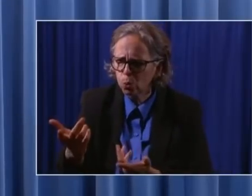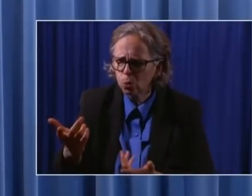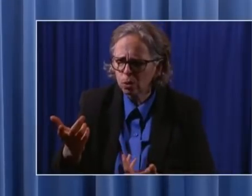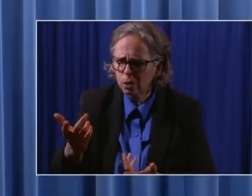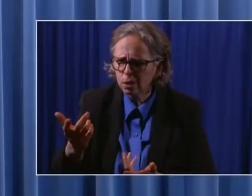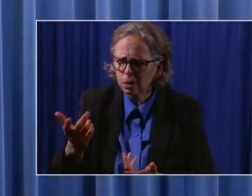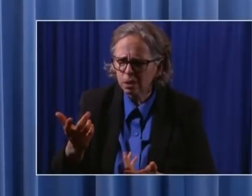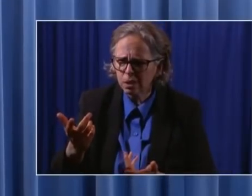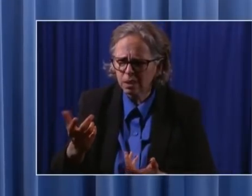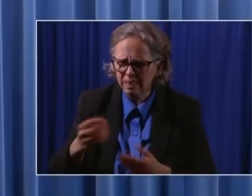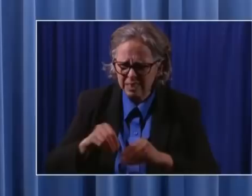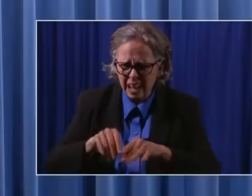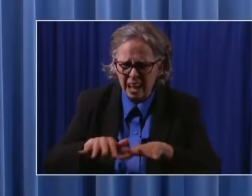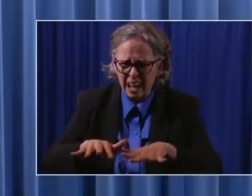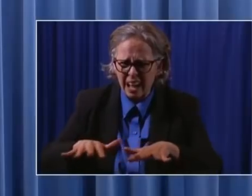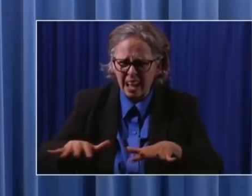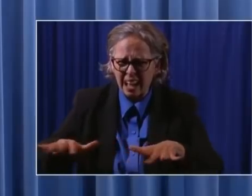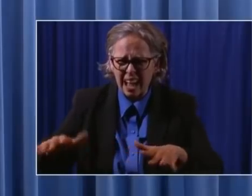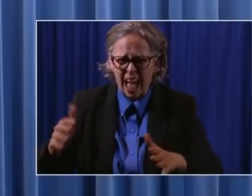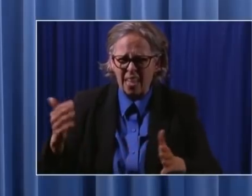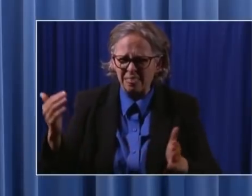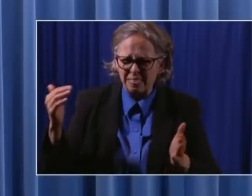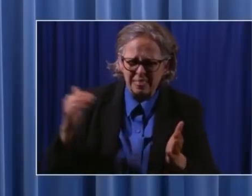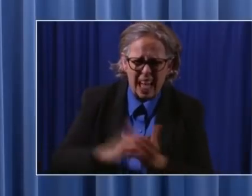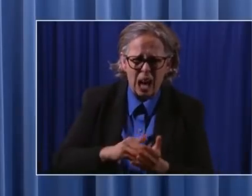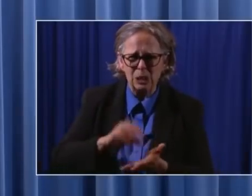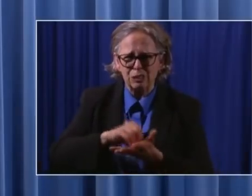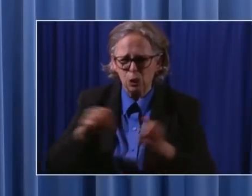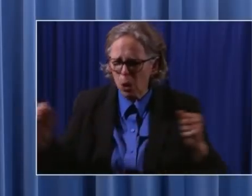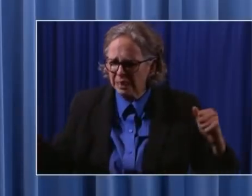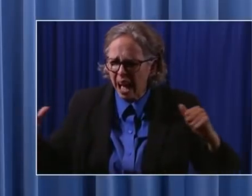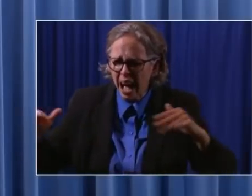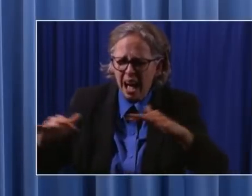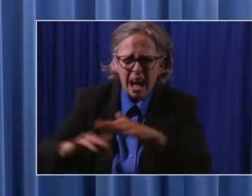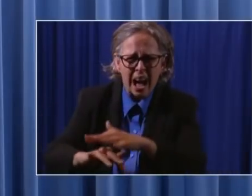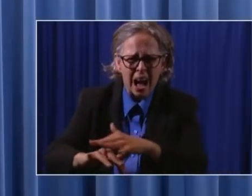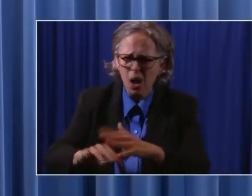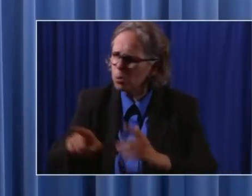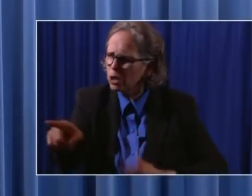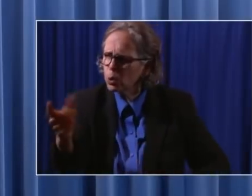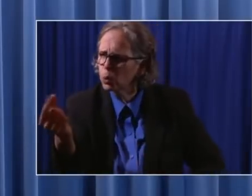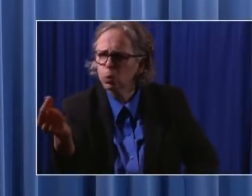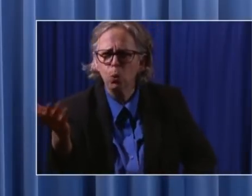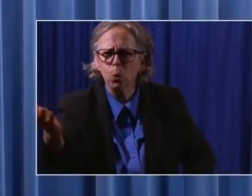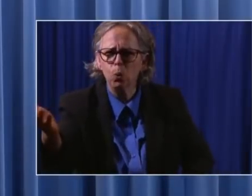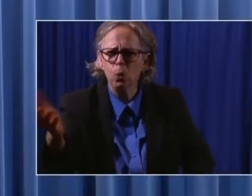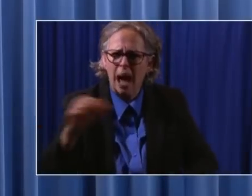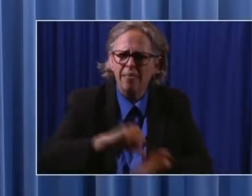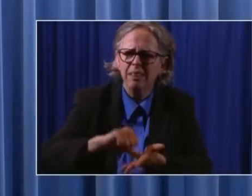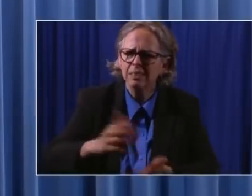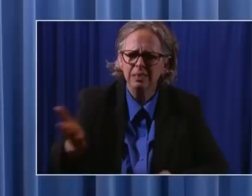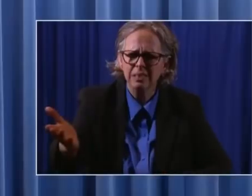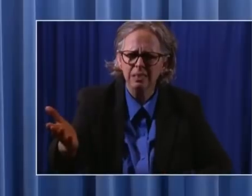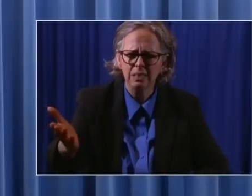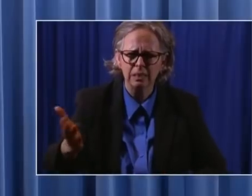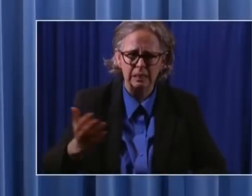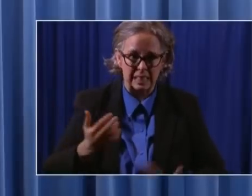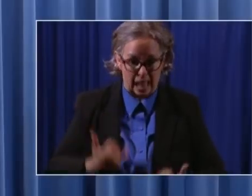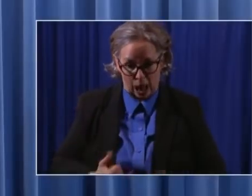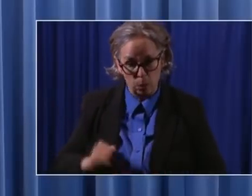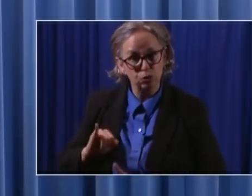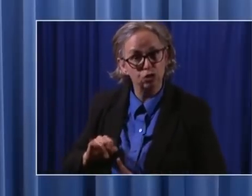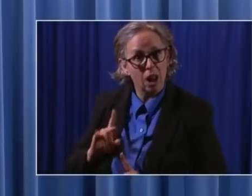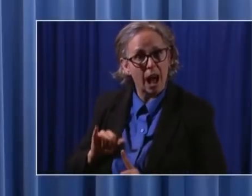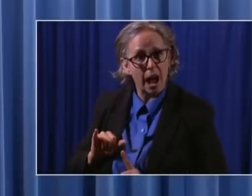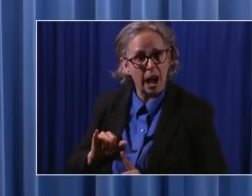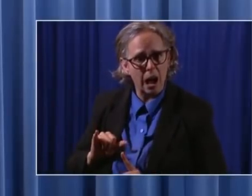kids? So, and that's, that's the concern. I mean, it's July, and we're seeing this in Athens